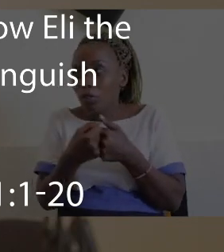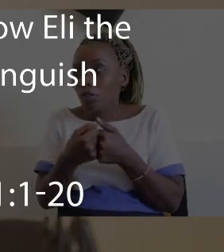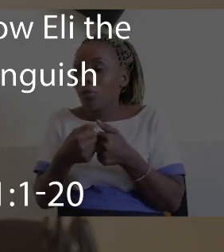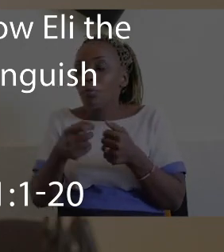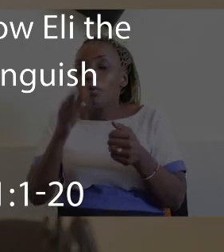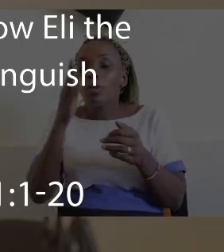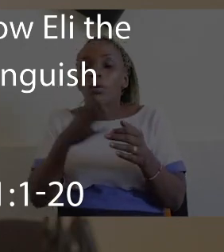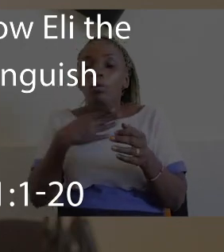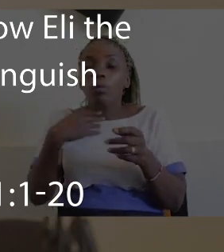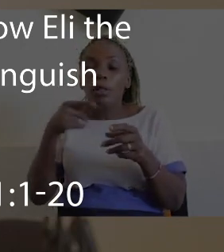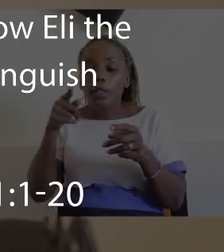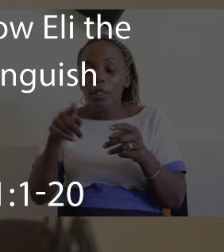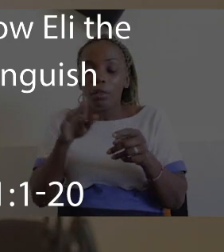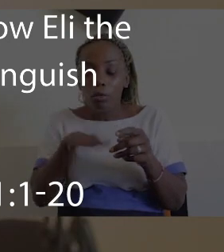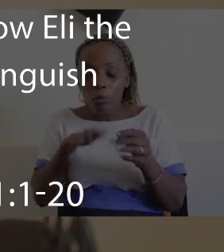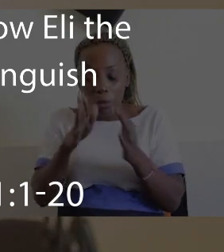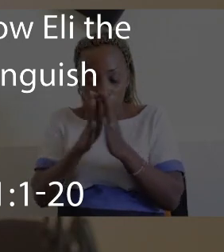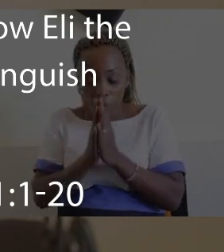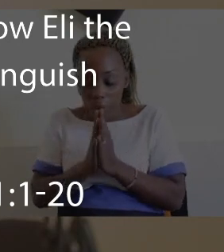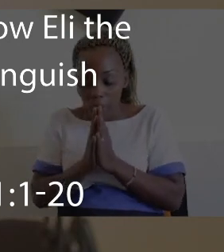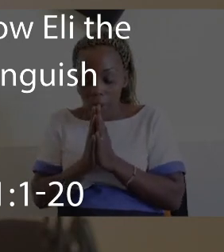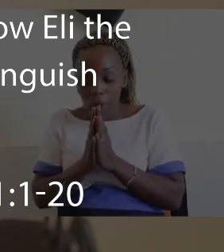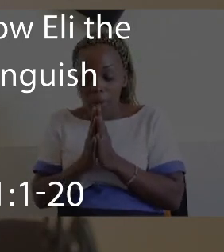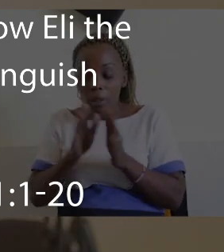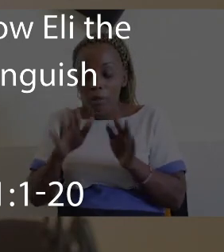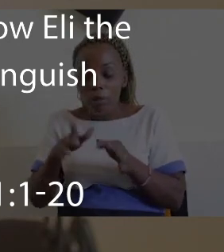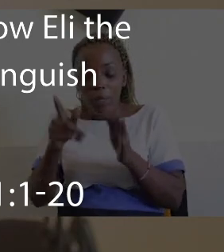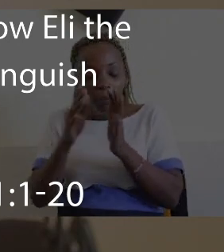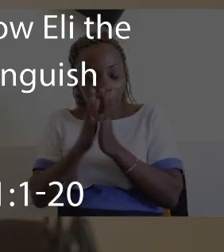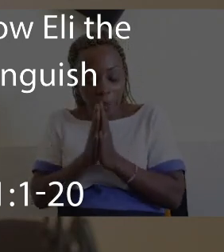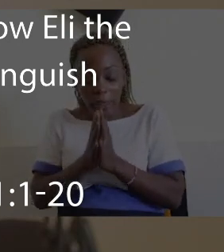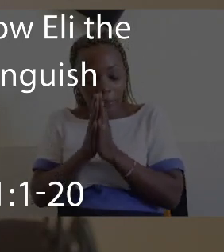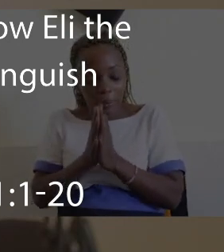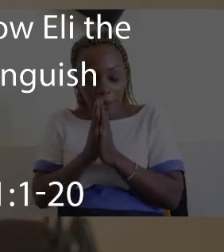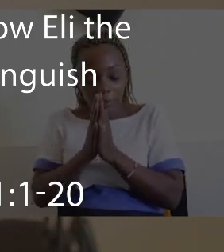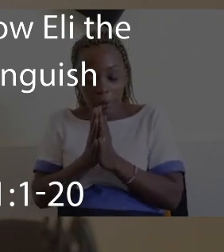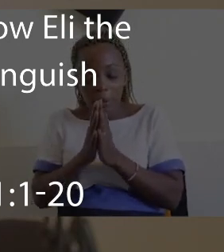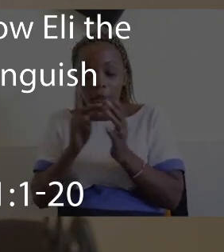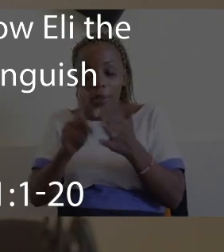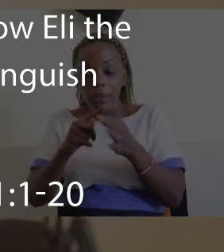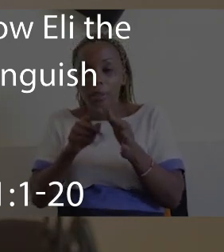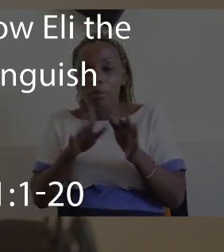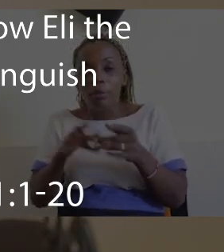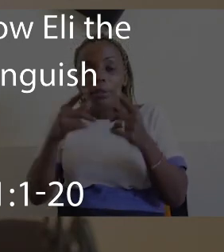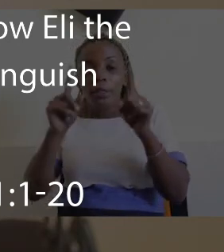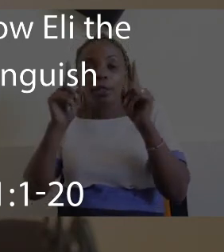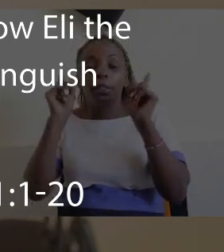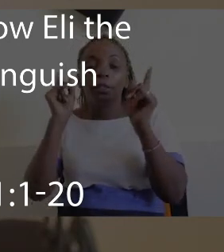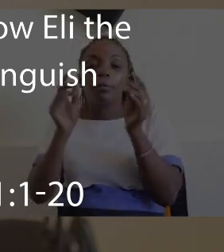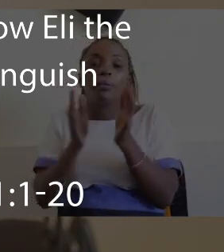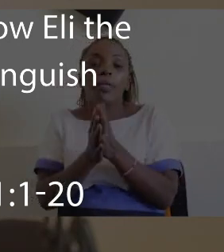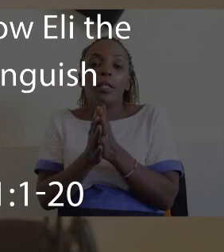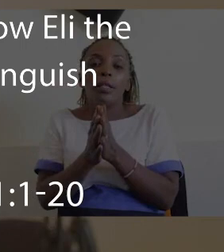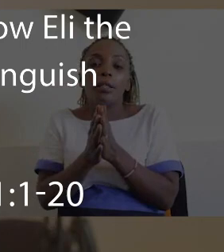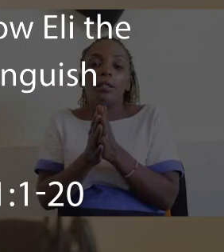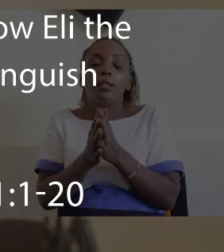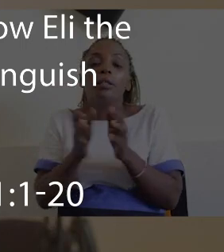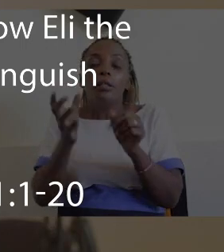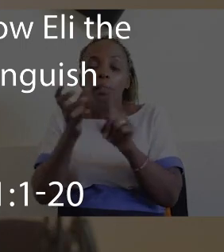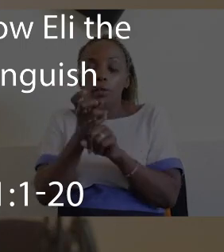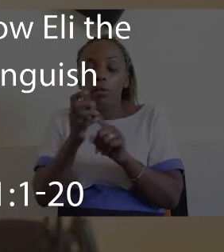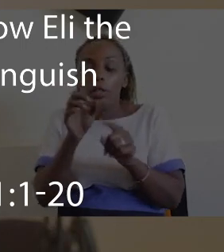God wanted her to pray, and Hannah prayed. Hannah prevailed, and she sought the